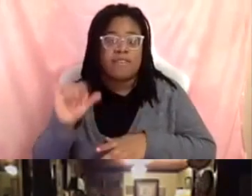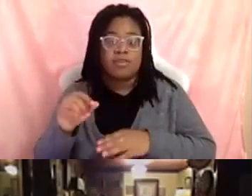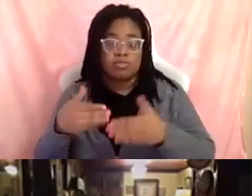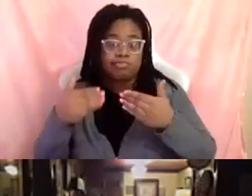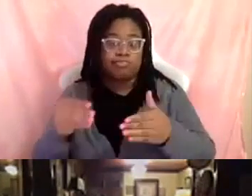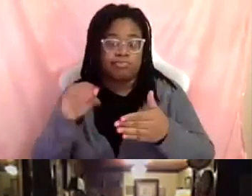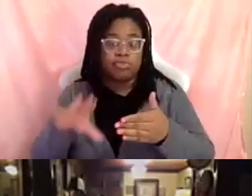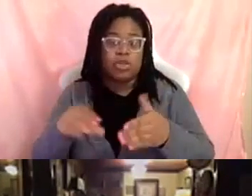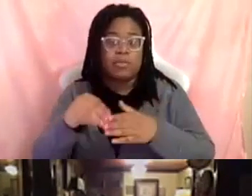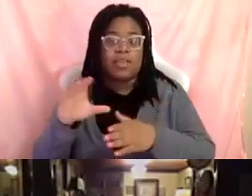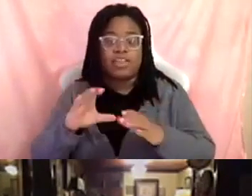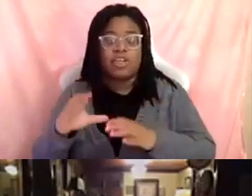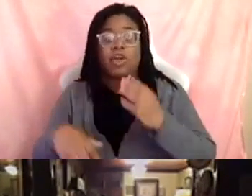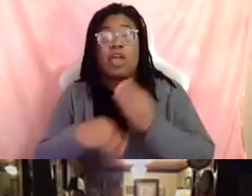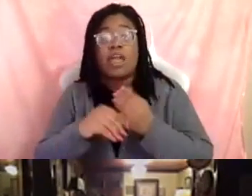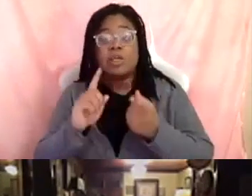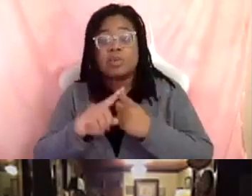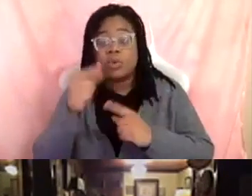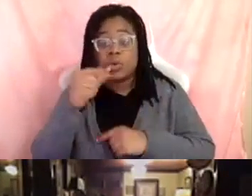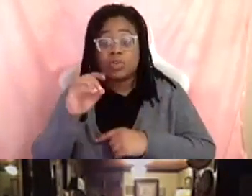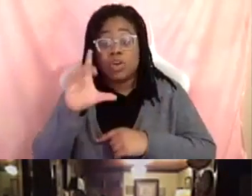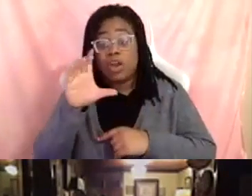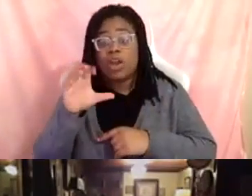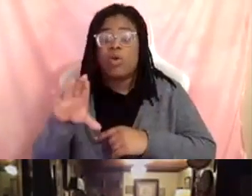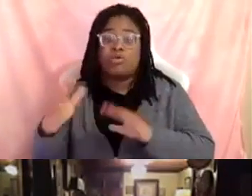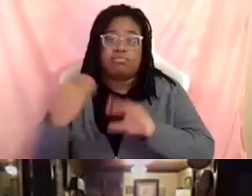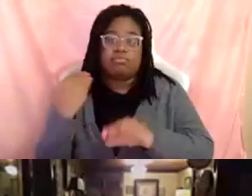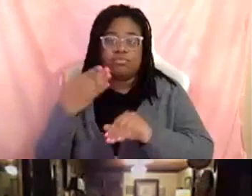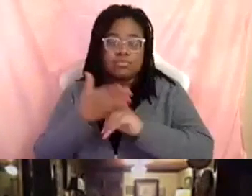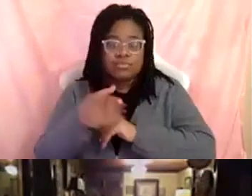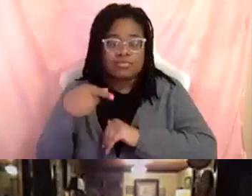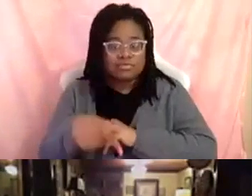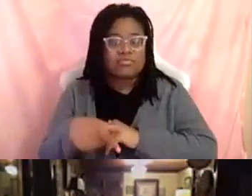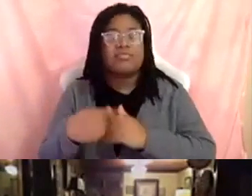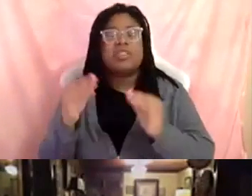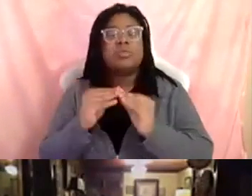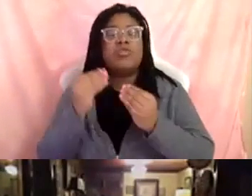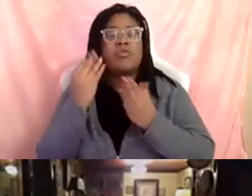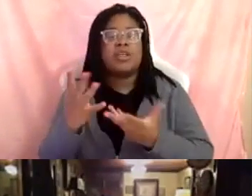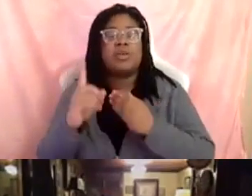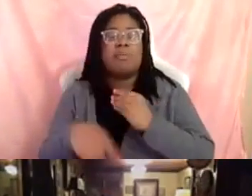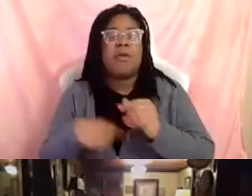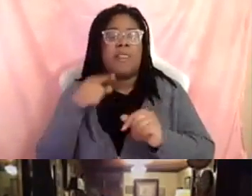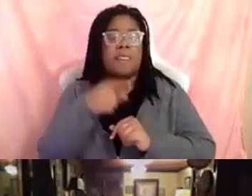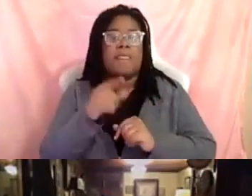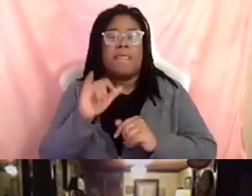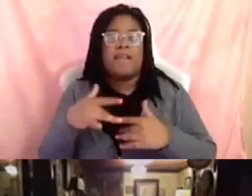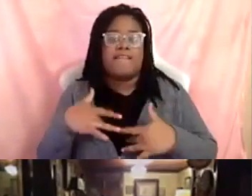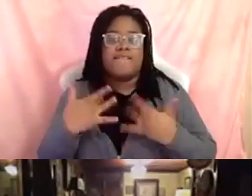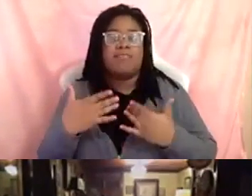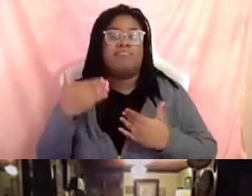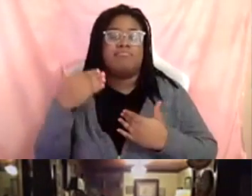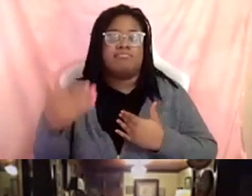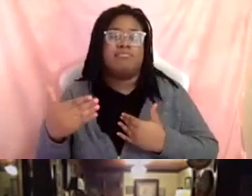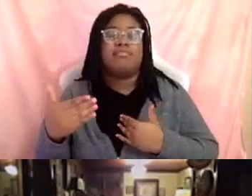chat, add them to the Google document, or email them to us afterwards. More information on both more information on the program can be found